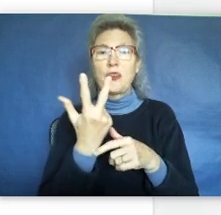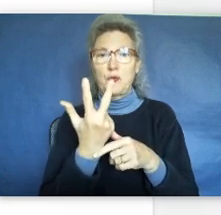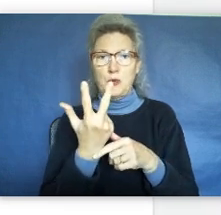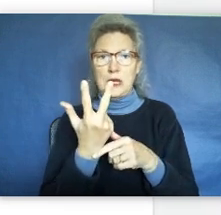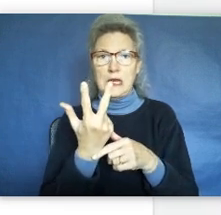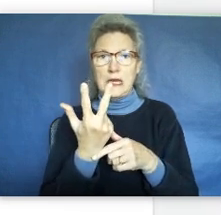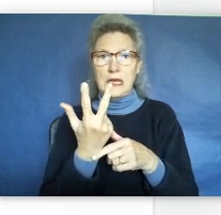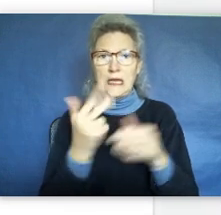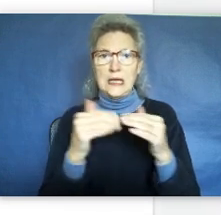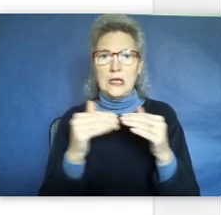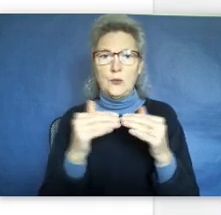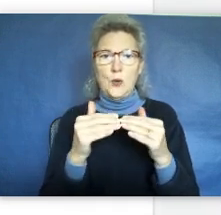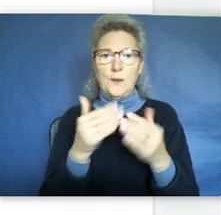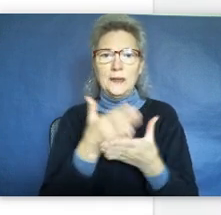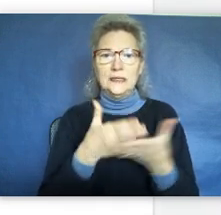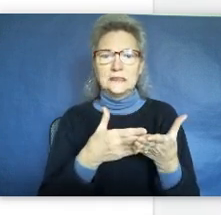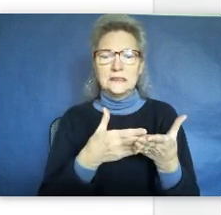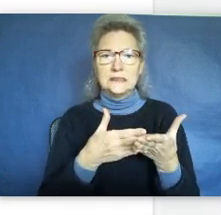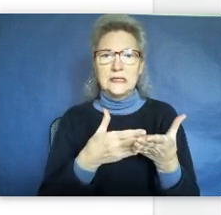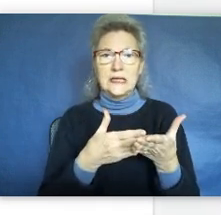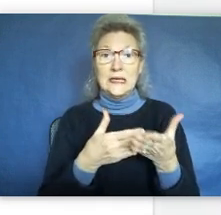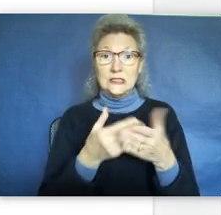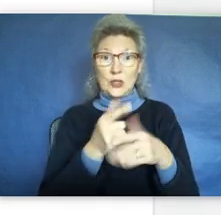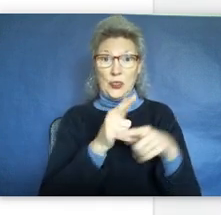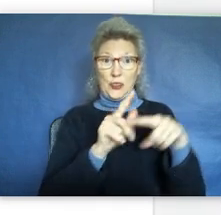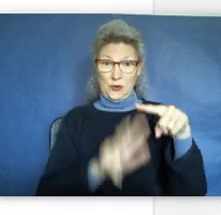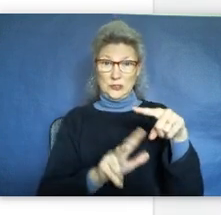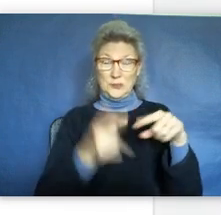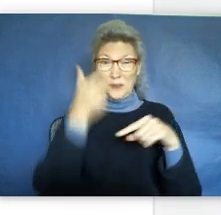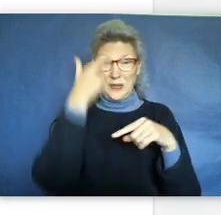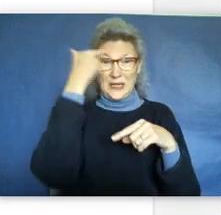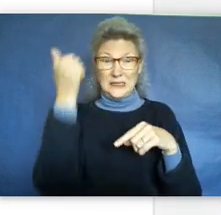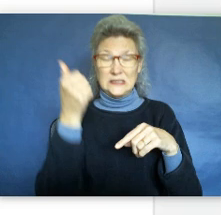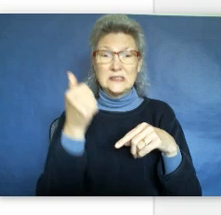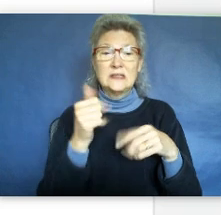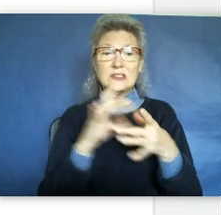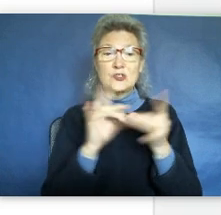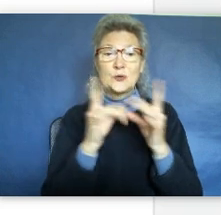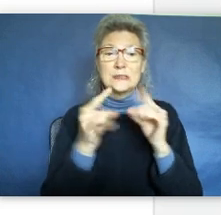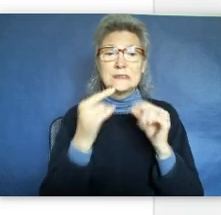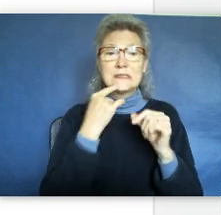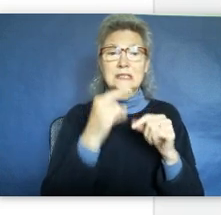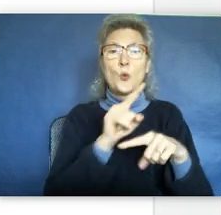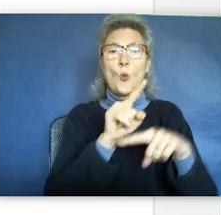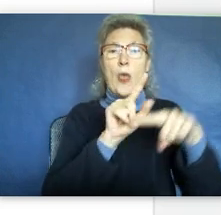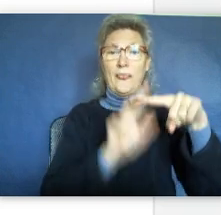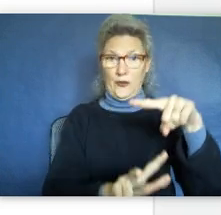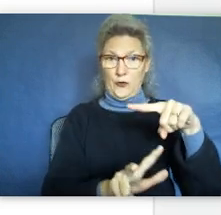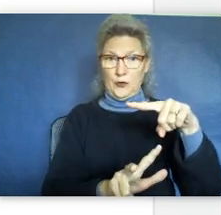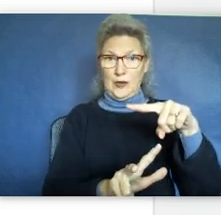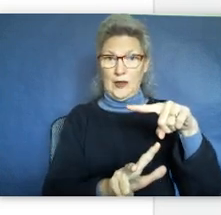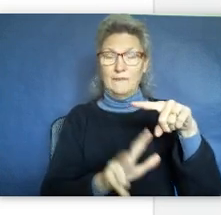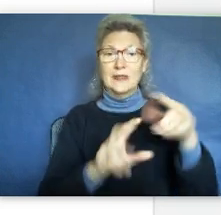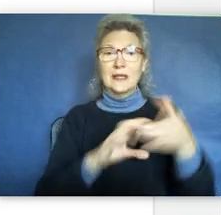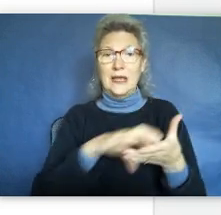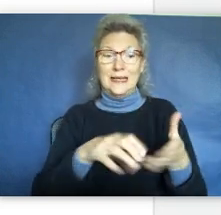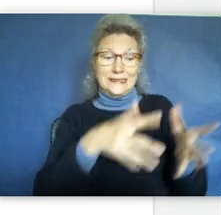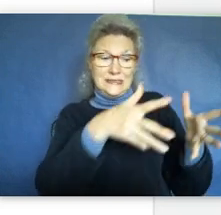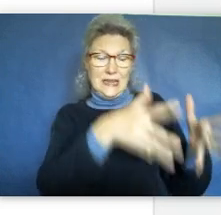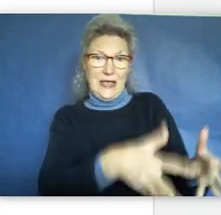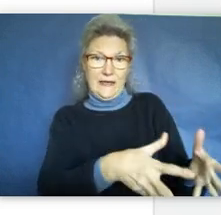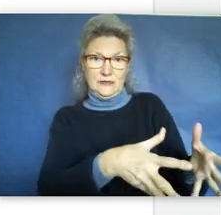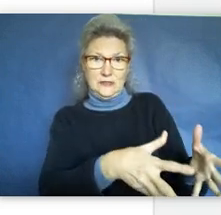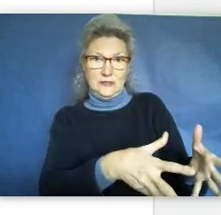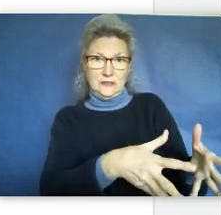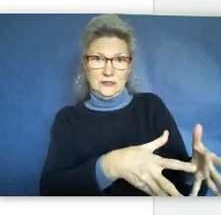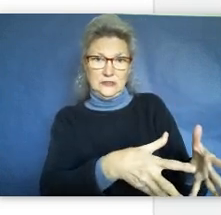three equal pieces, into thirds, because the word problem itself says that one third of the cake is left.